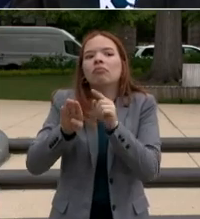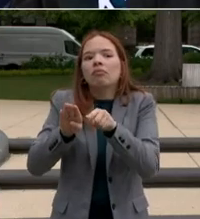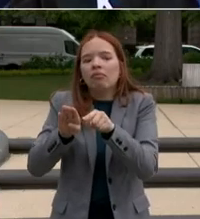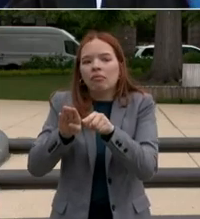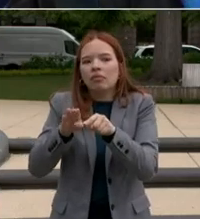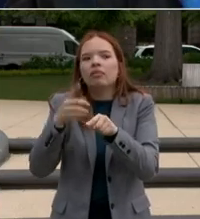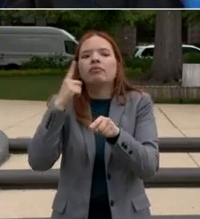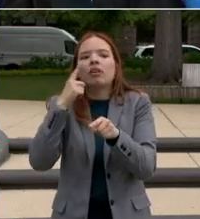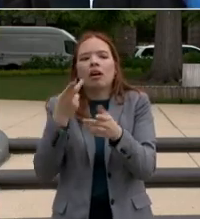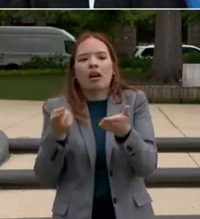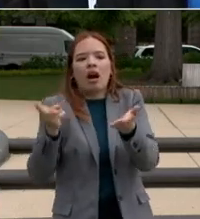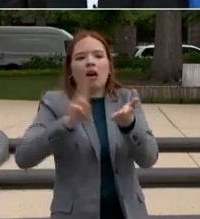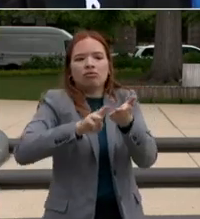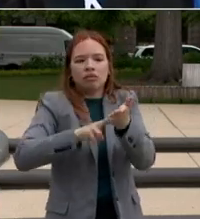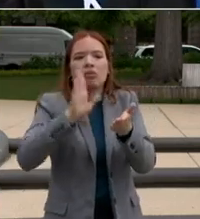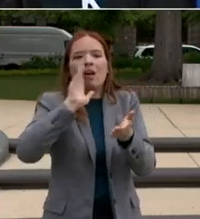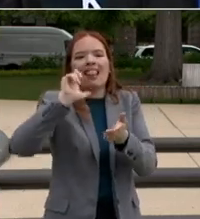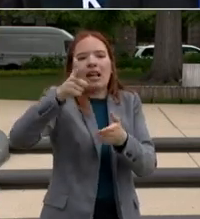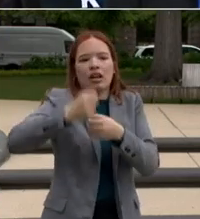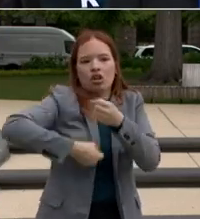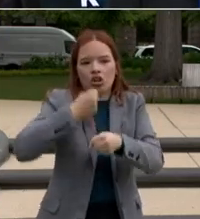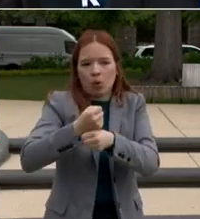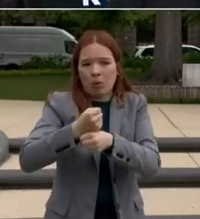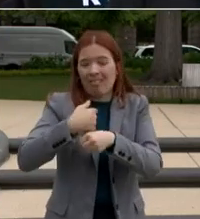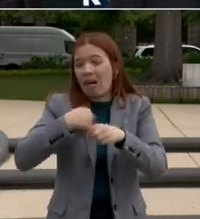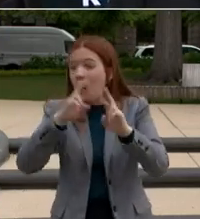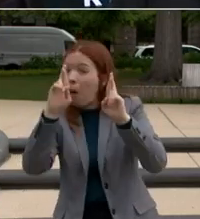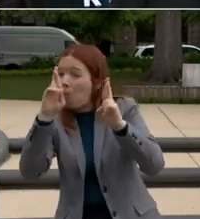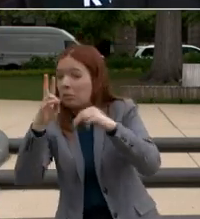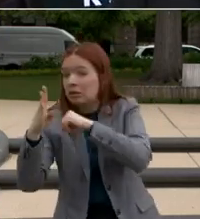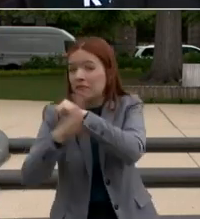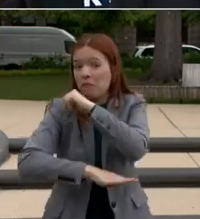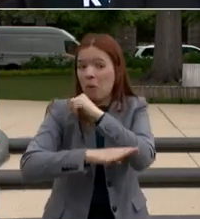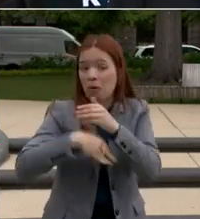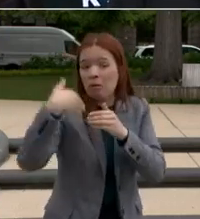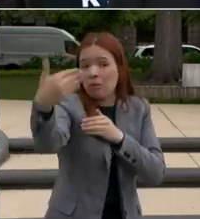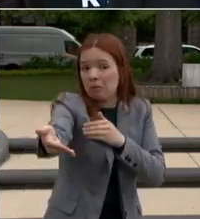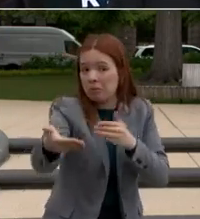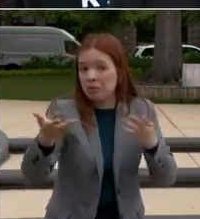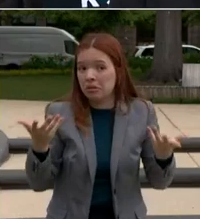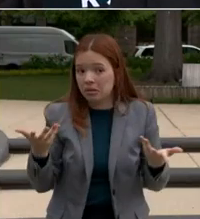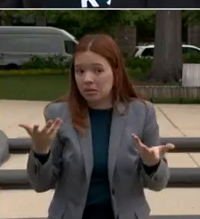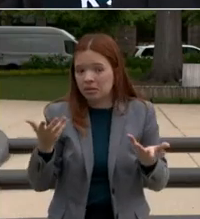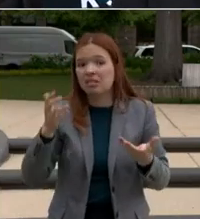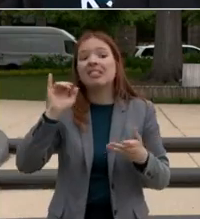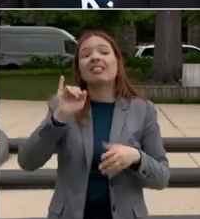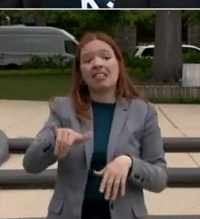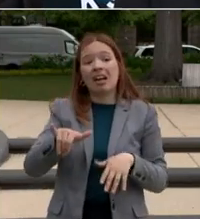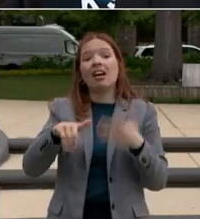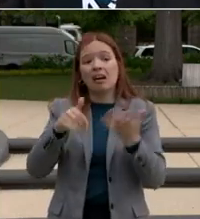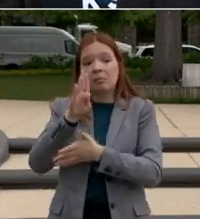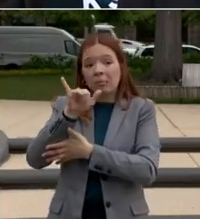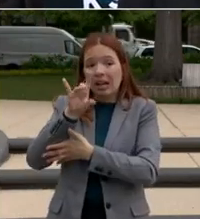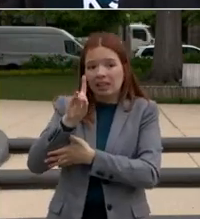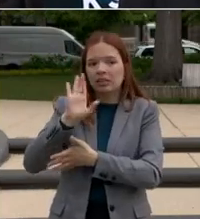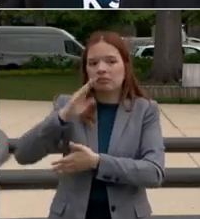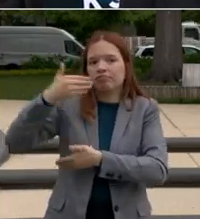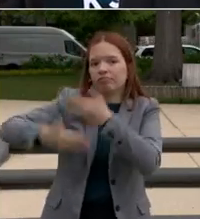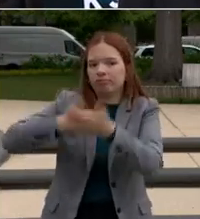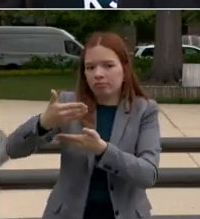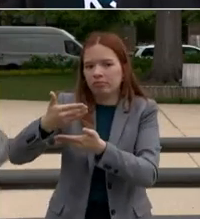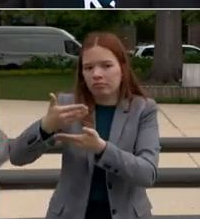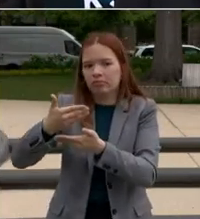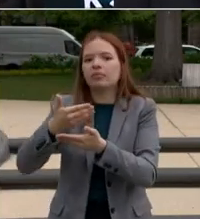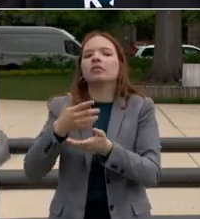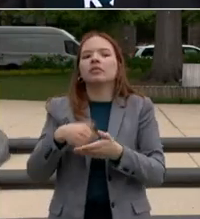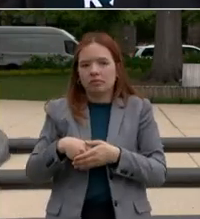later on this year, hopefully in the fall. That process for the bid process and the procurement process will take